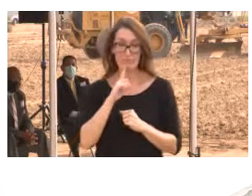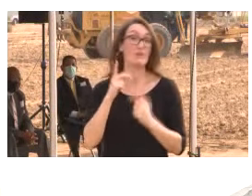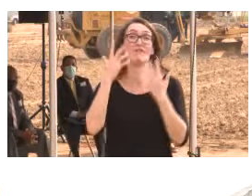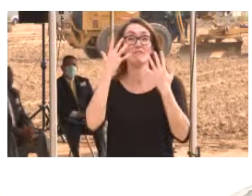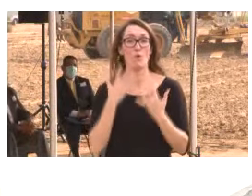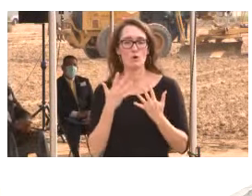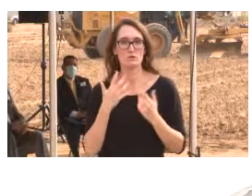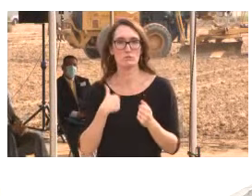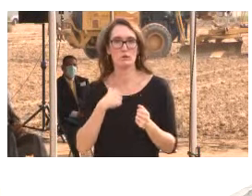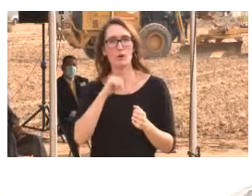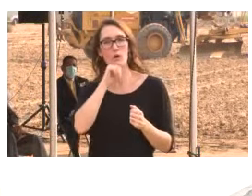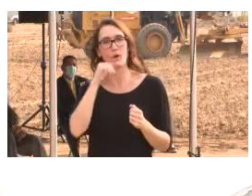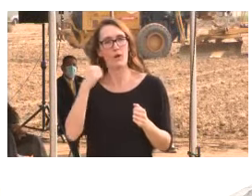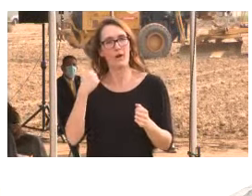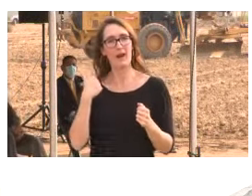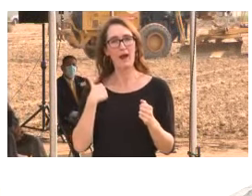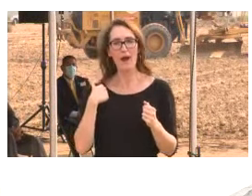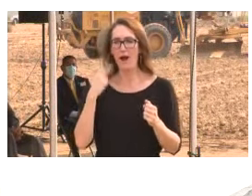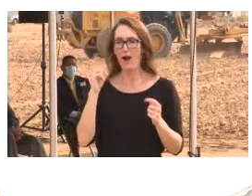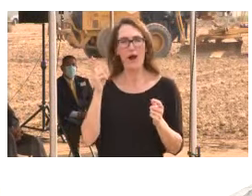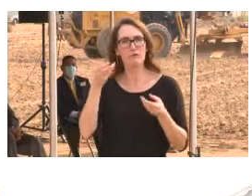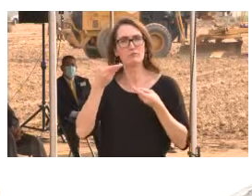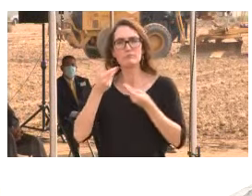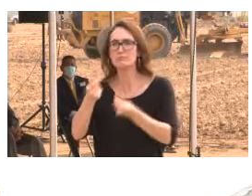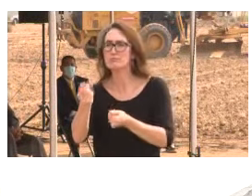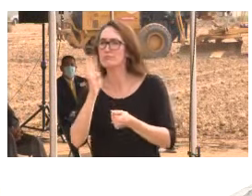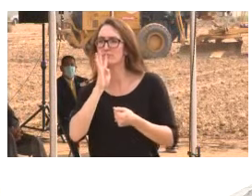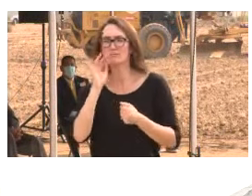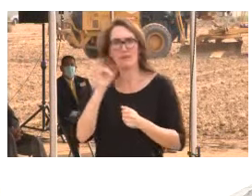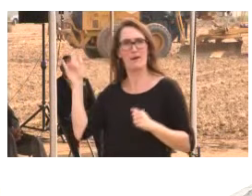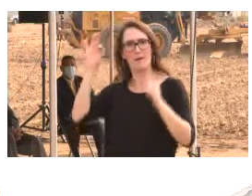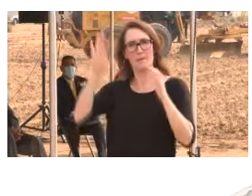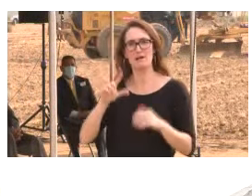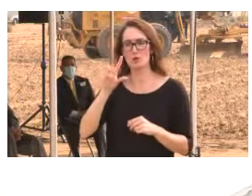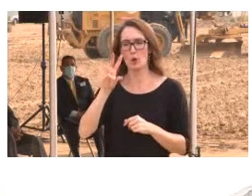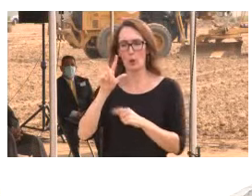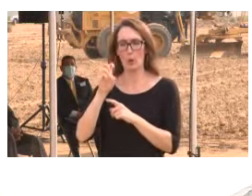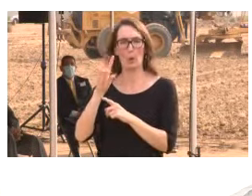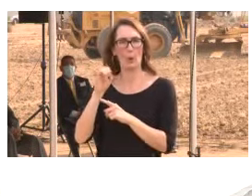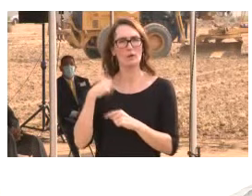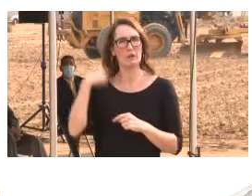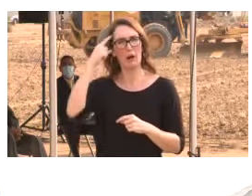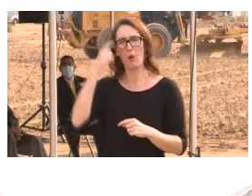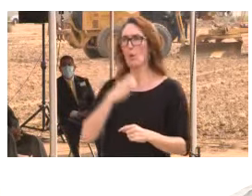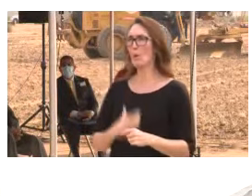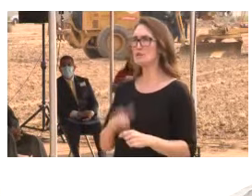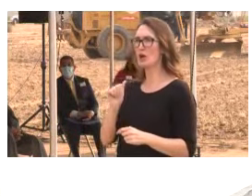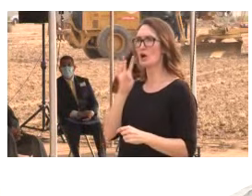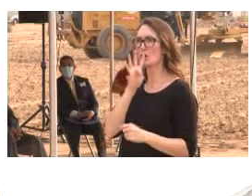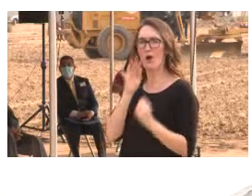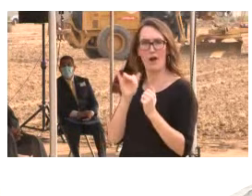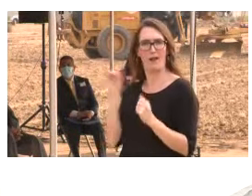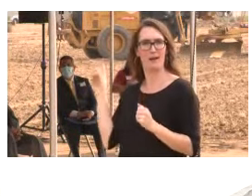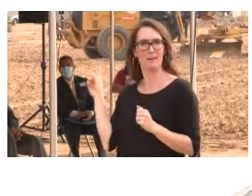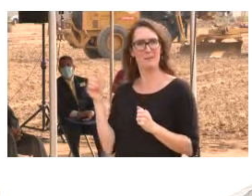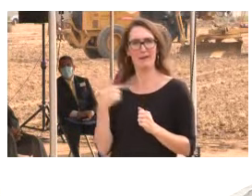unfortunately, I don't have the eloquence of Pastor Lewis. Thank you. As you were praying, I was thinking, I wish I could talk like that.